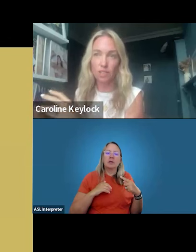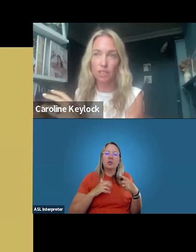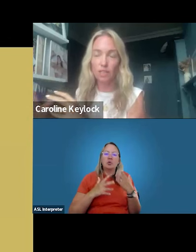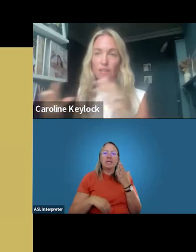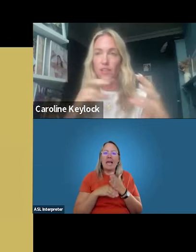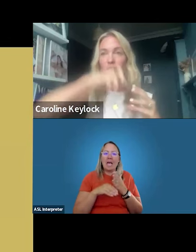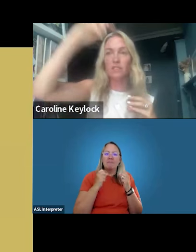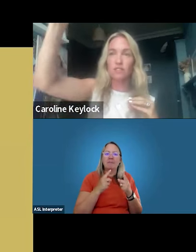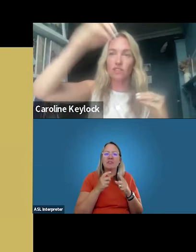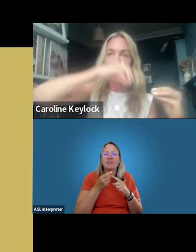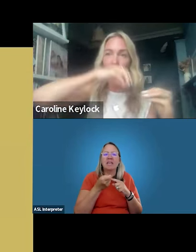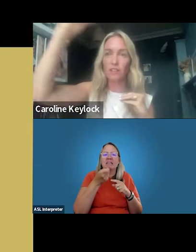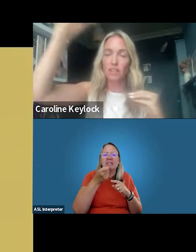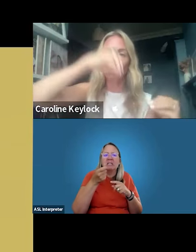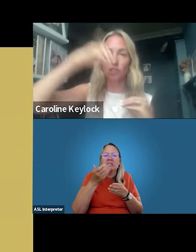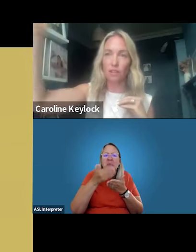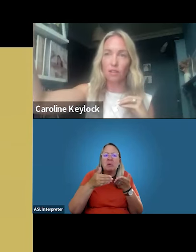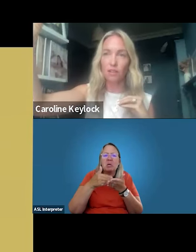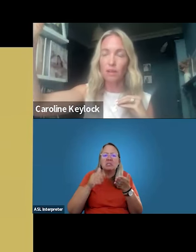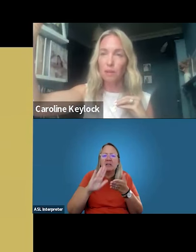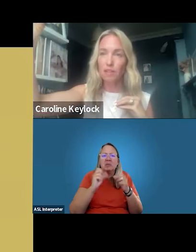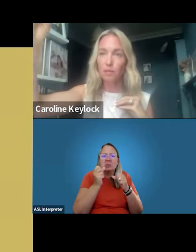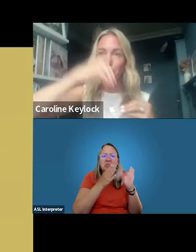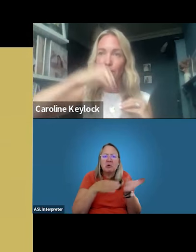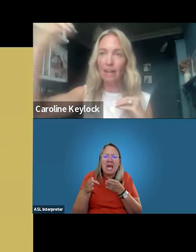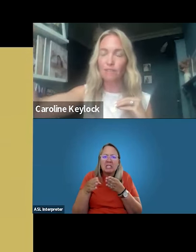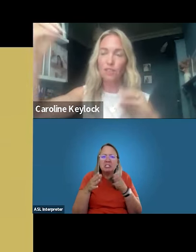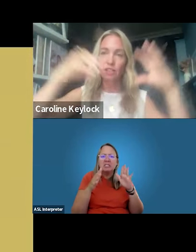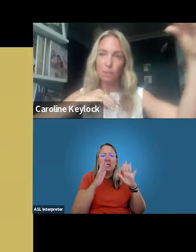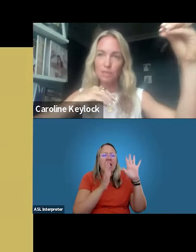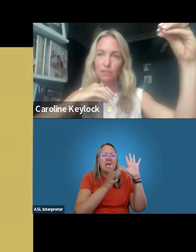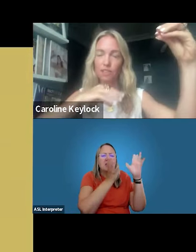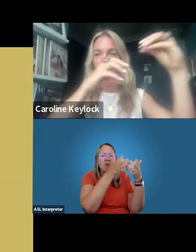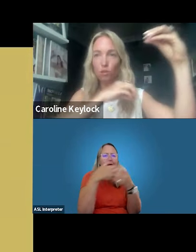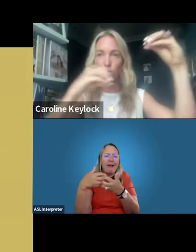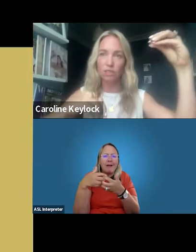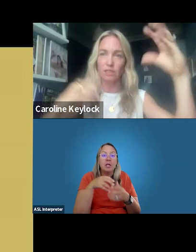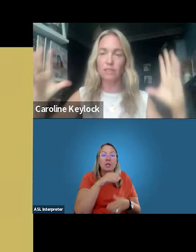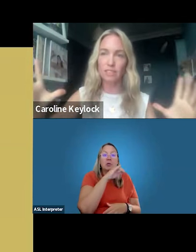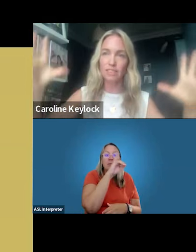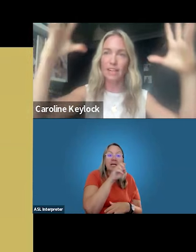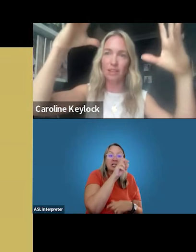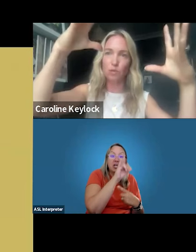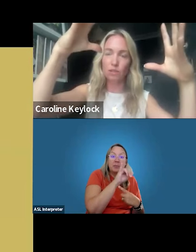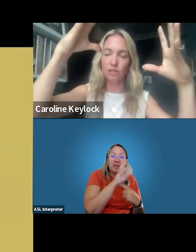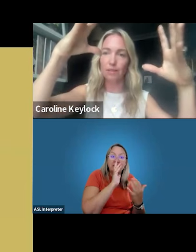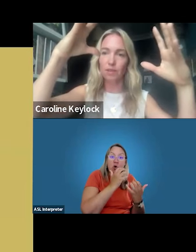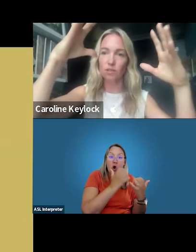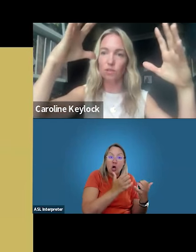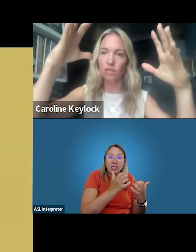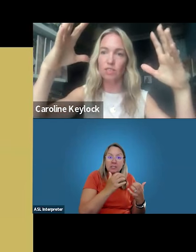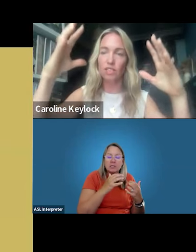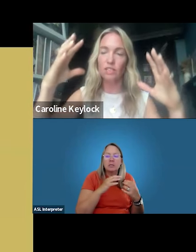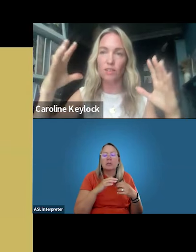your strategy. And those things that should obviously line up with each other. But you may well have, a jeopardy for different audiences and you need to land them all in the